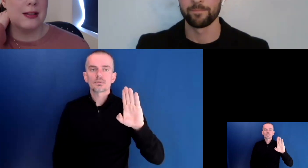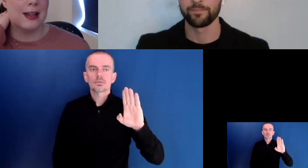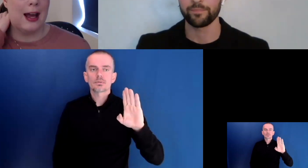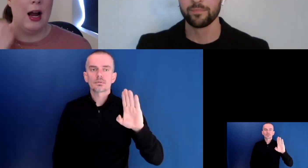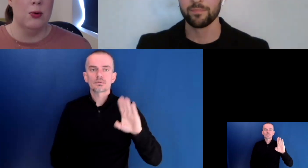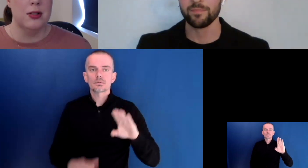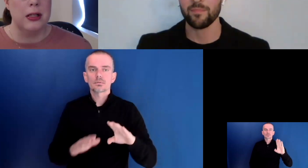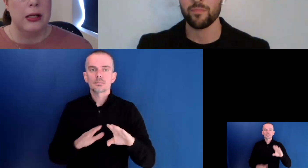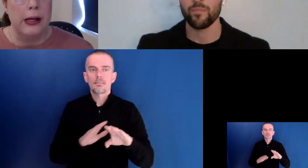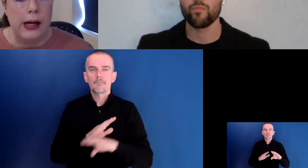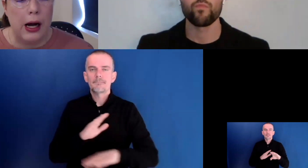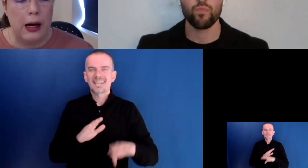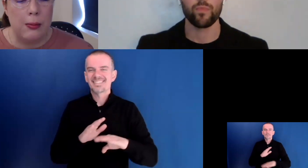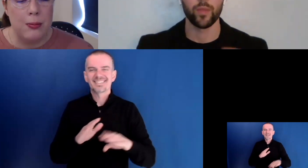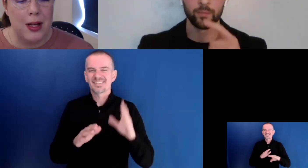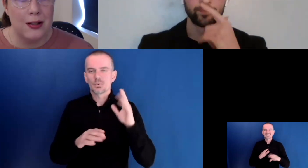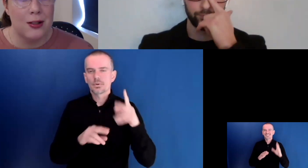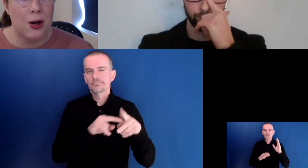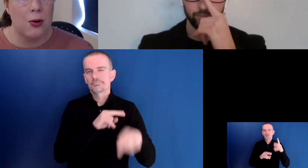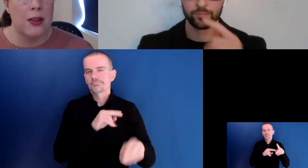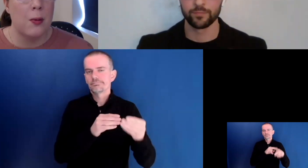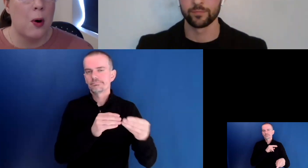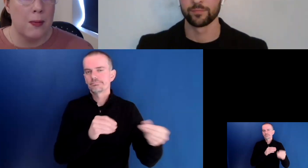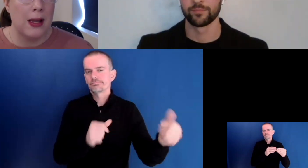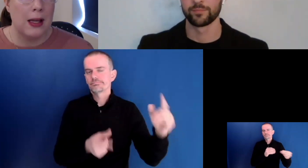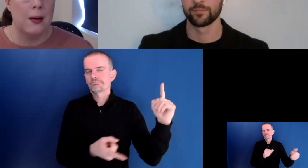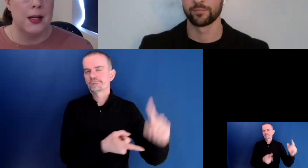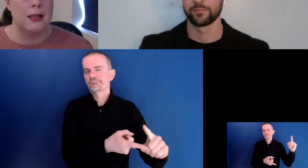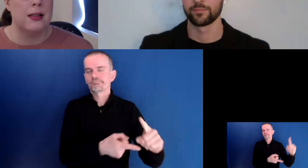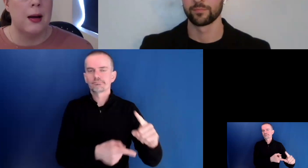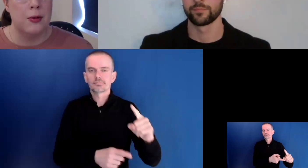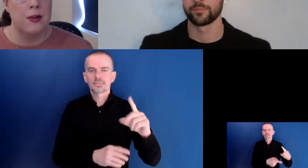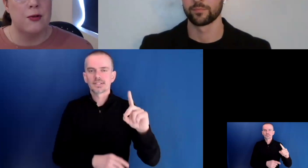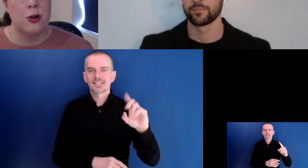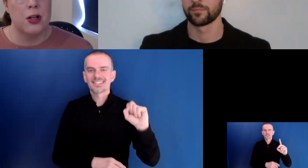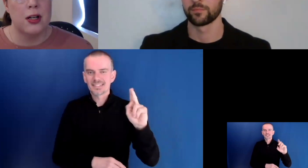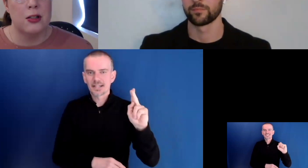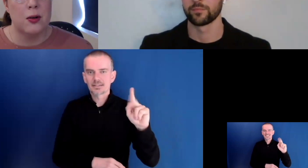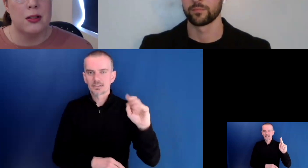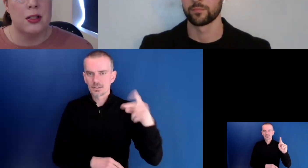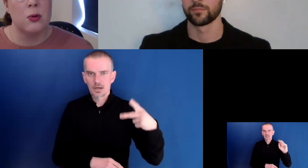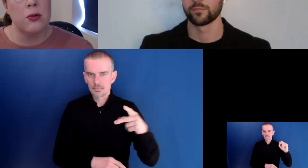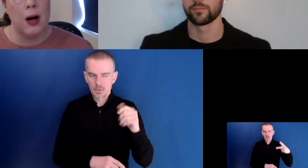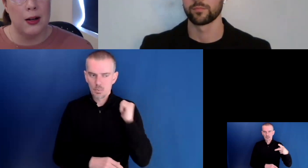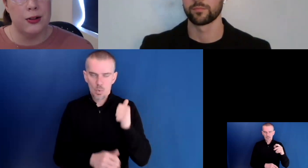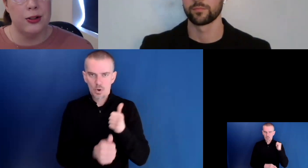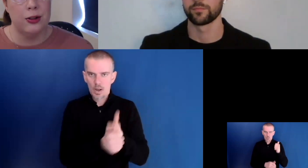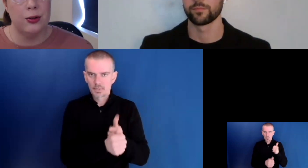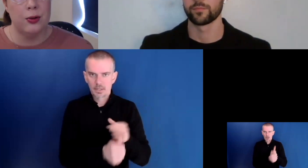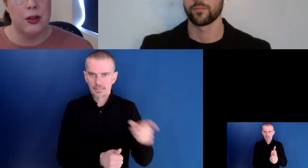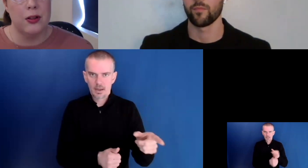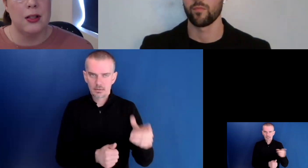essentially phasing that out. And so they won't be making updates to that moving forward. And so it's